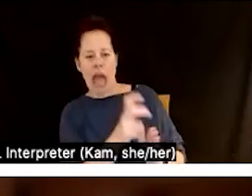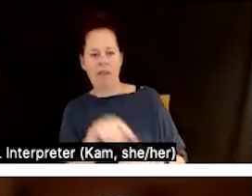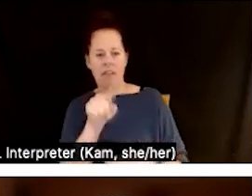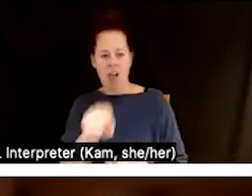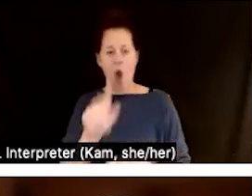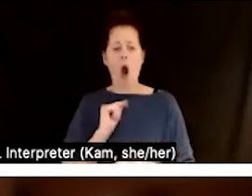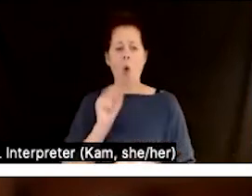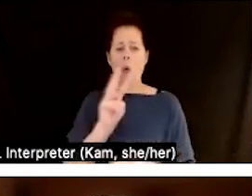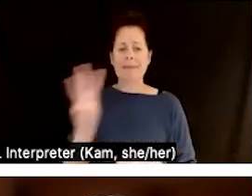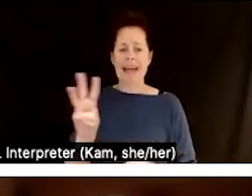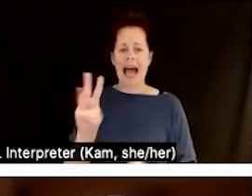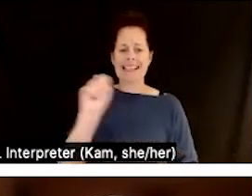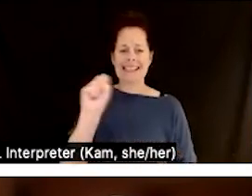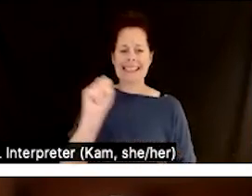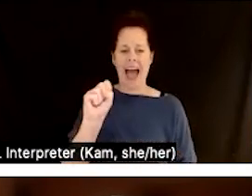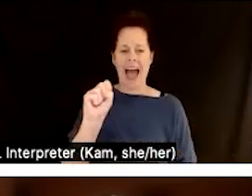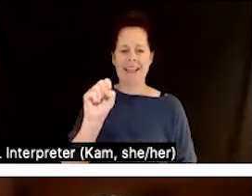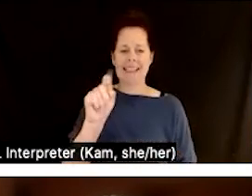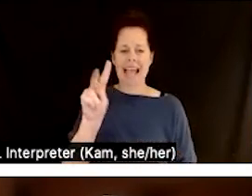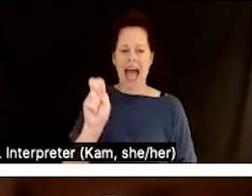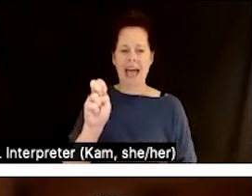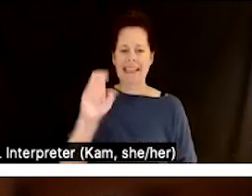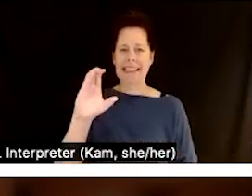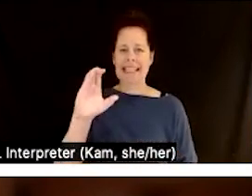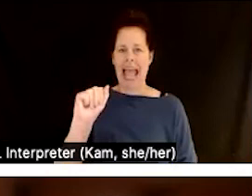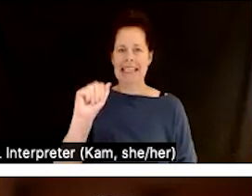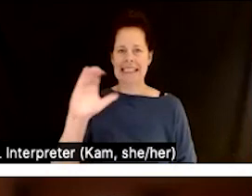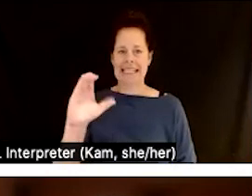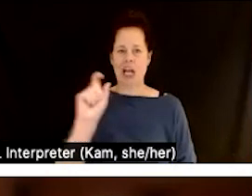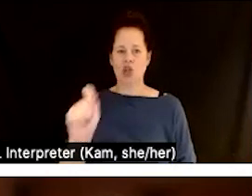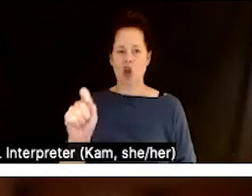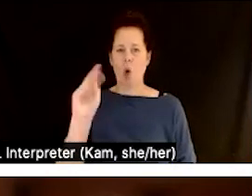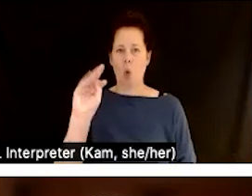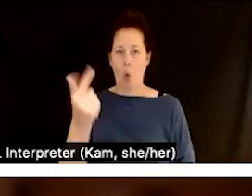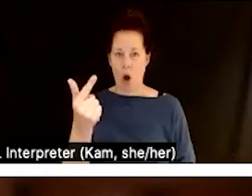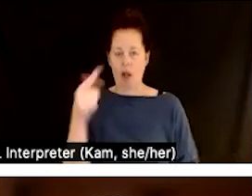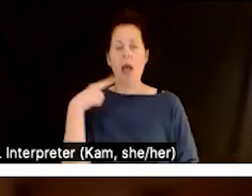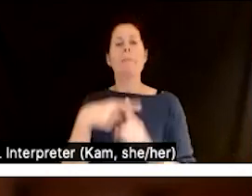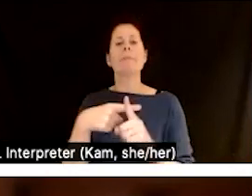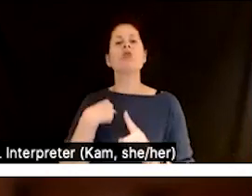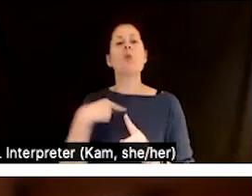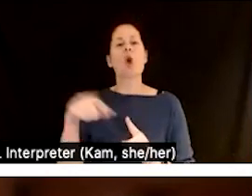www.seattlecac.org. We're looking for sponsorships for 2023, so please contact